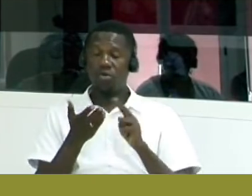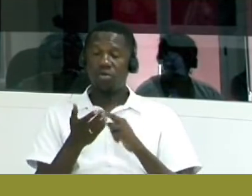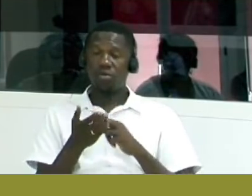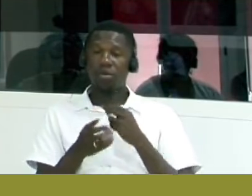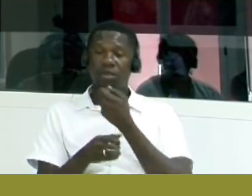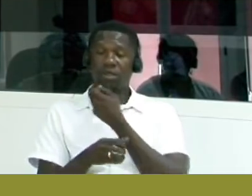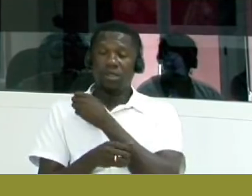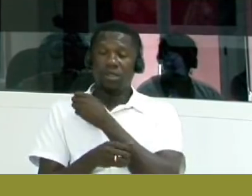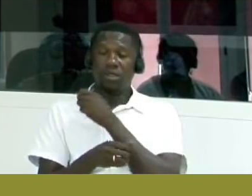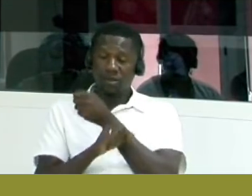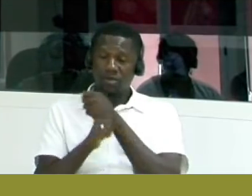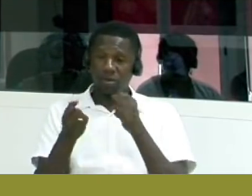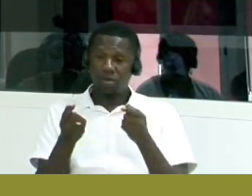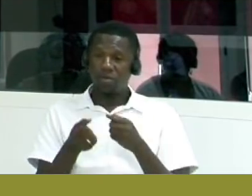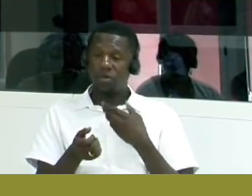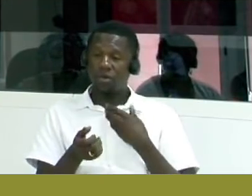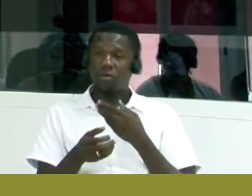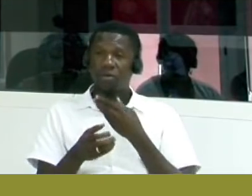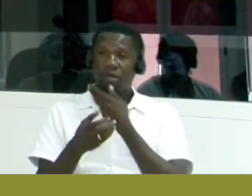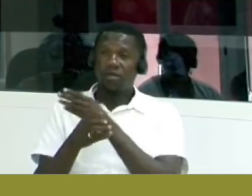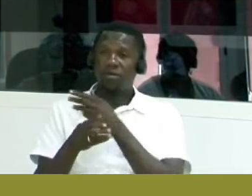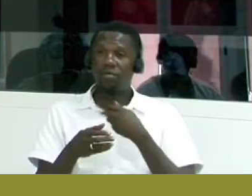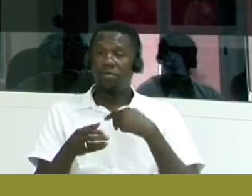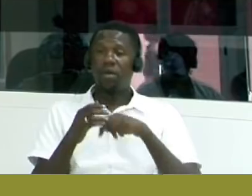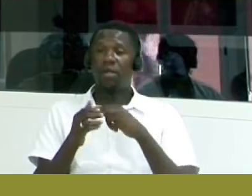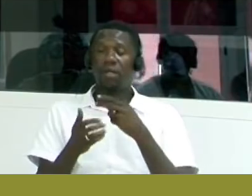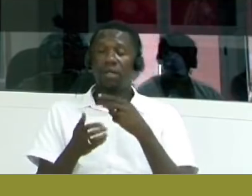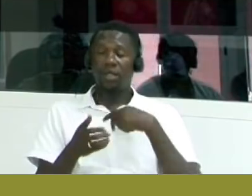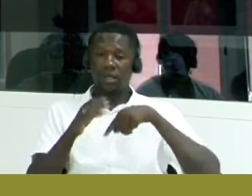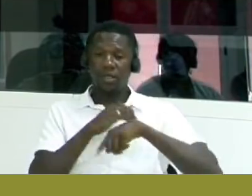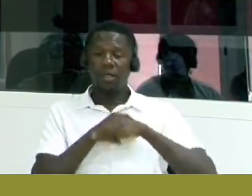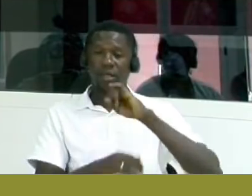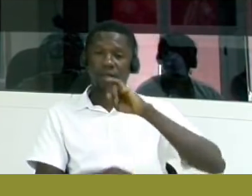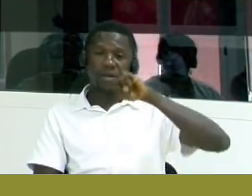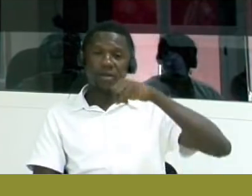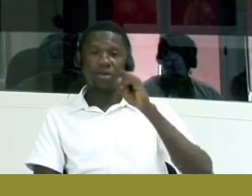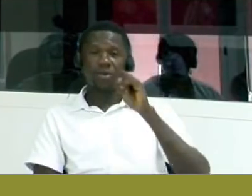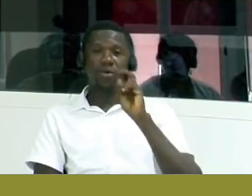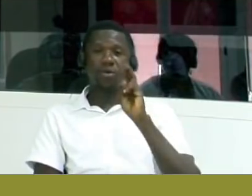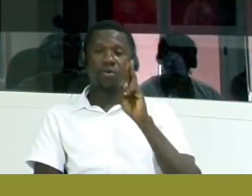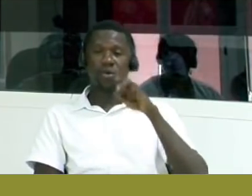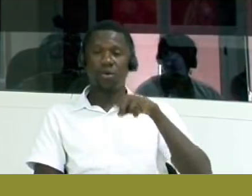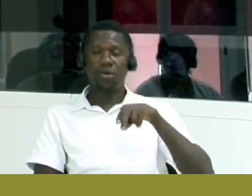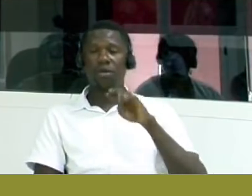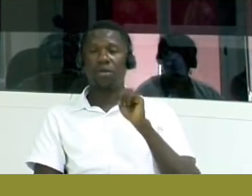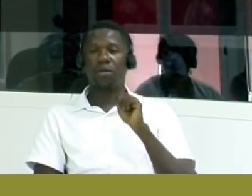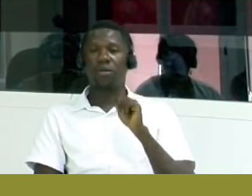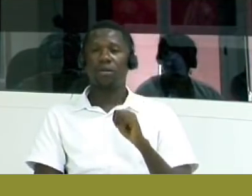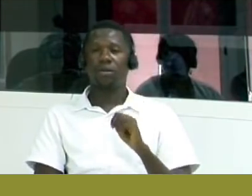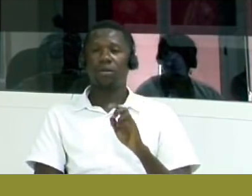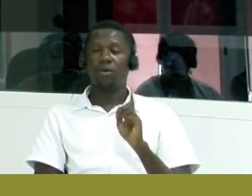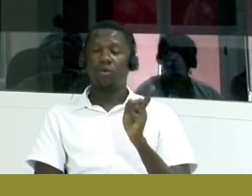duties in June? No, these are, you say circumstances. It's just one. What did I do?